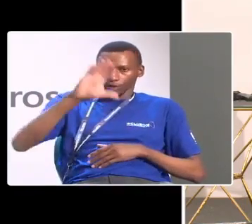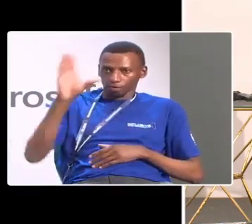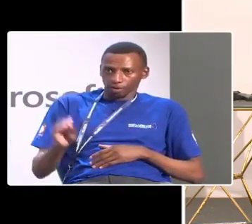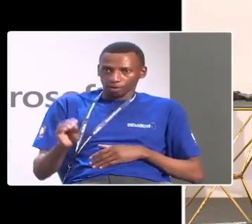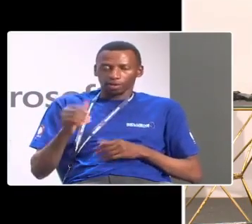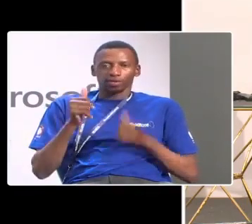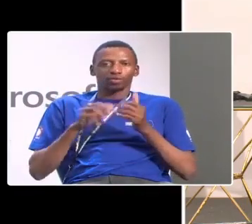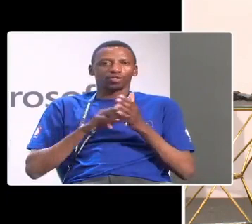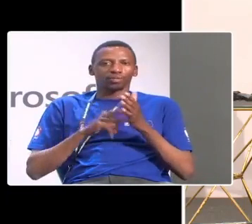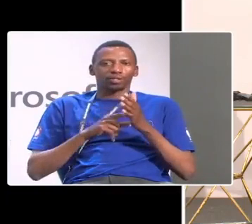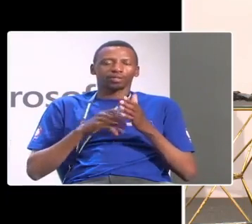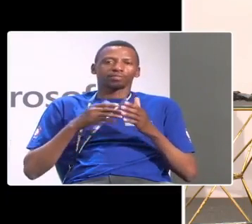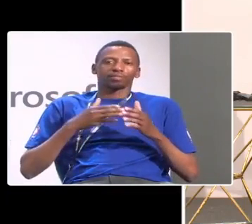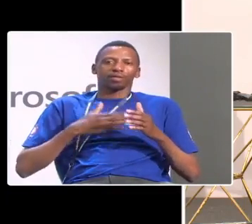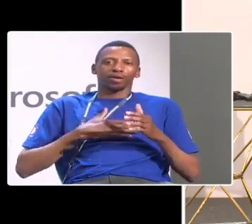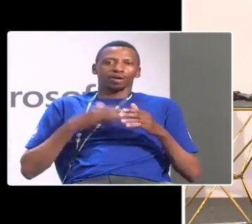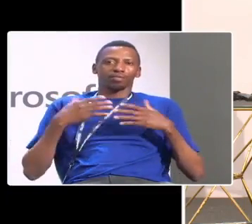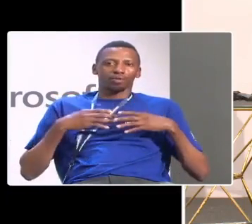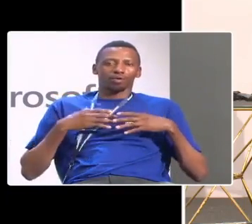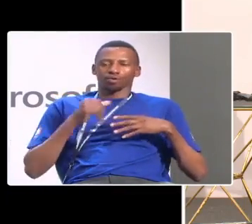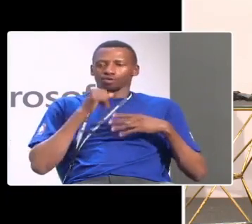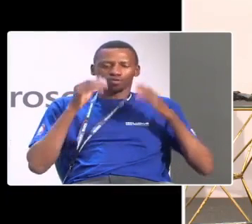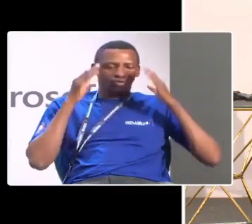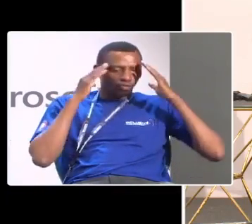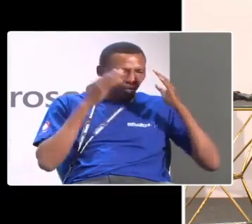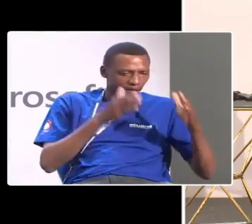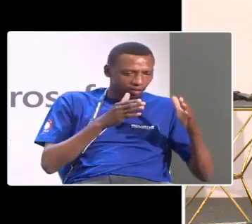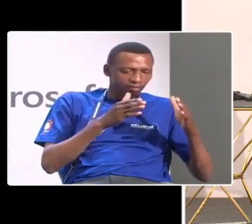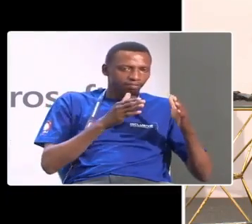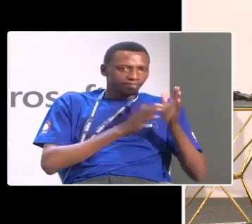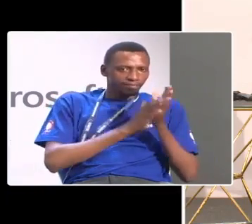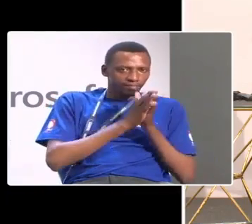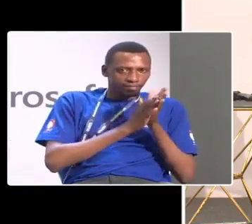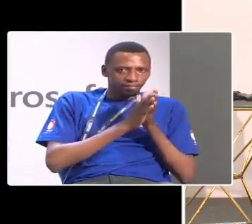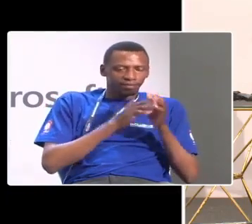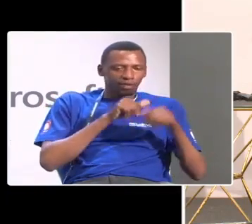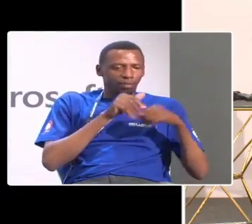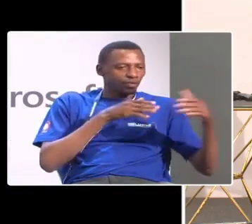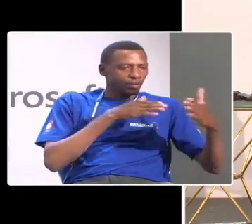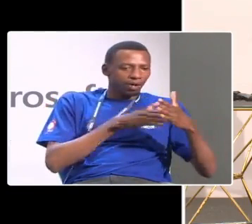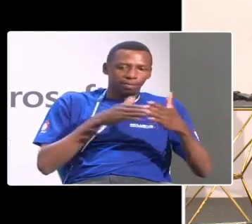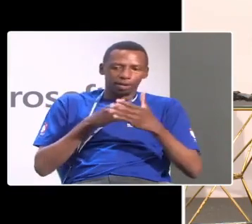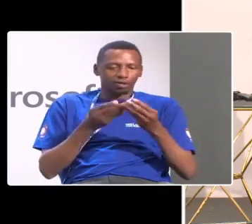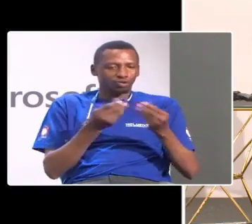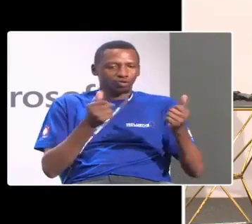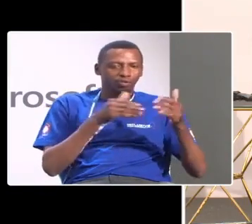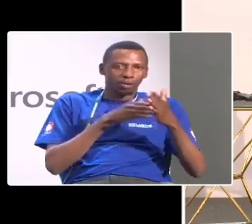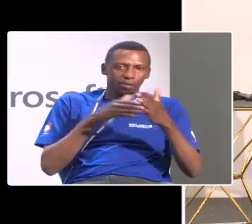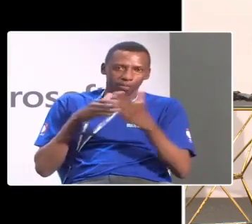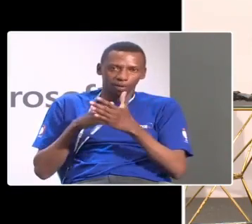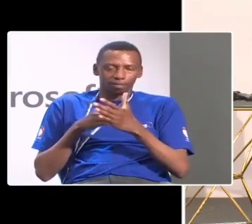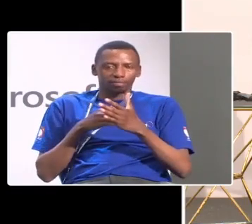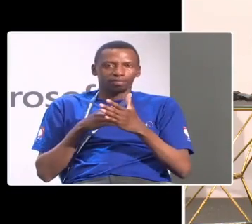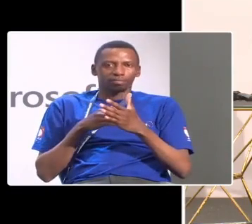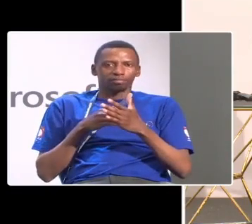people are inherently inclined and driven towards barriers, solving barriers, overcoming